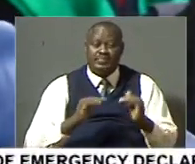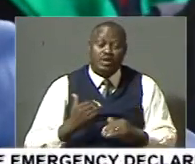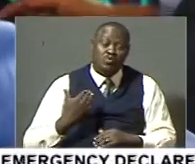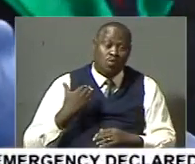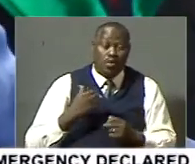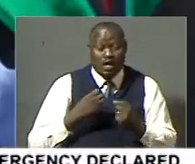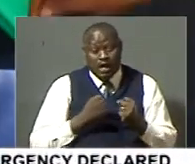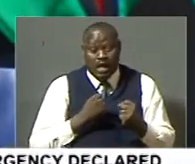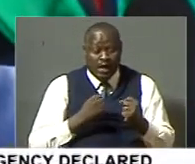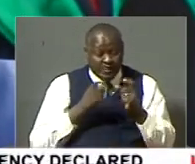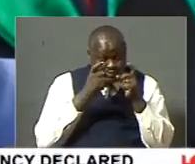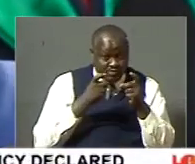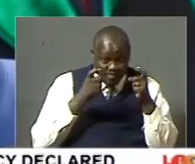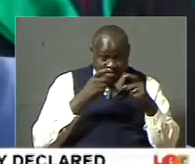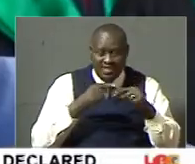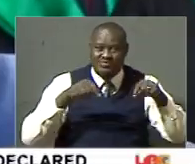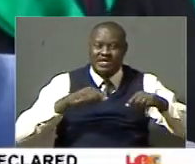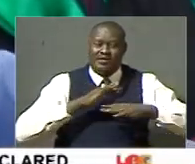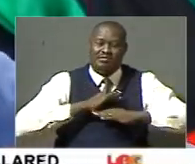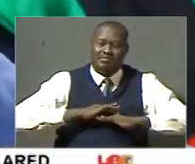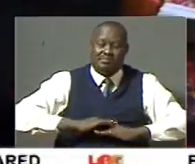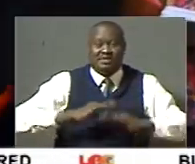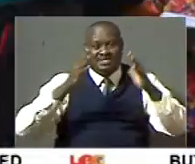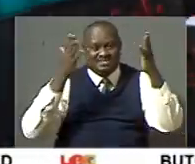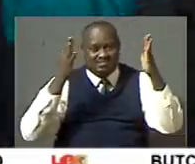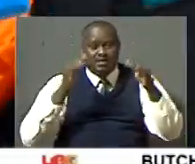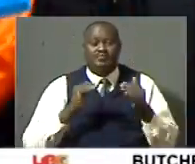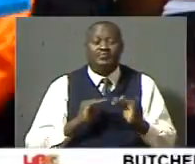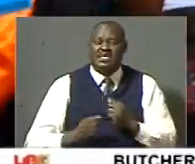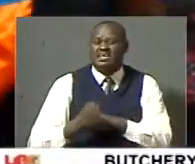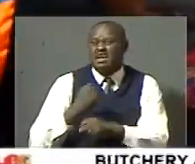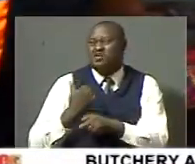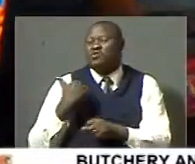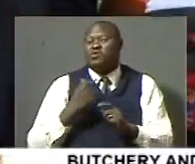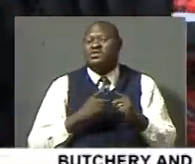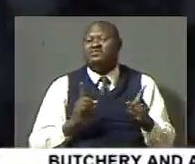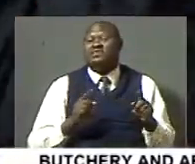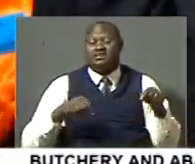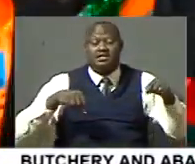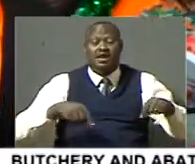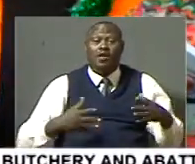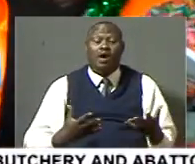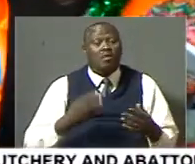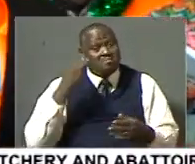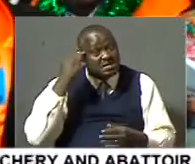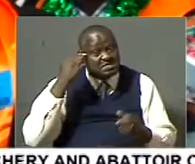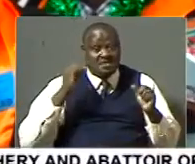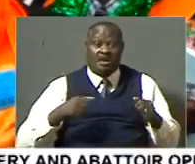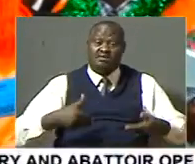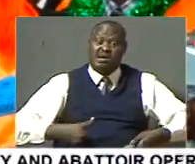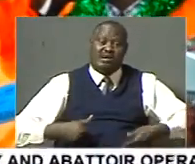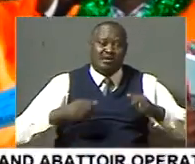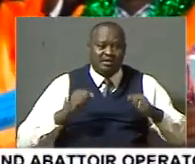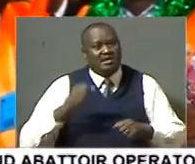it. It is worth celebrating today. Yes. Years have changed. Now people get masters at an early